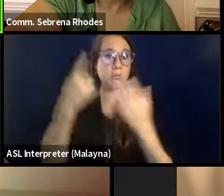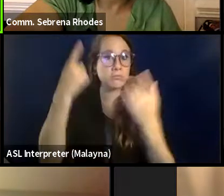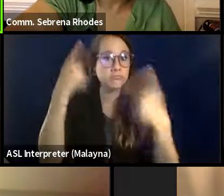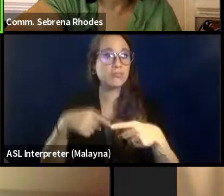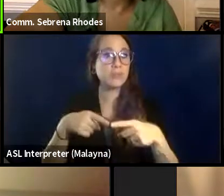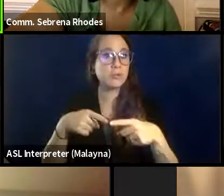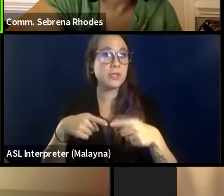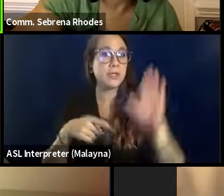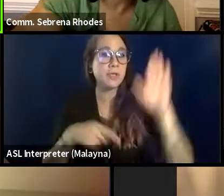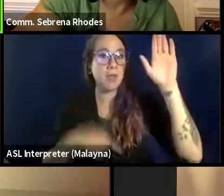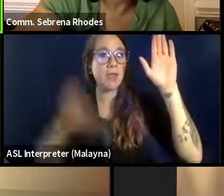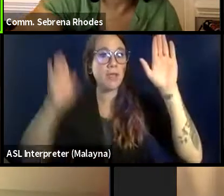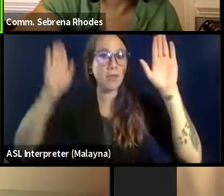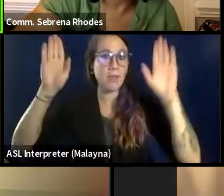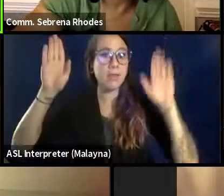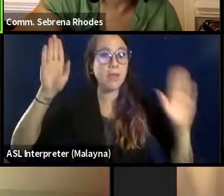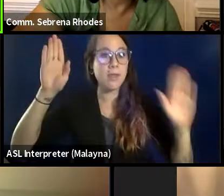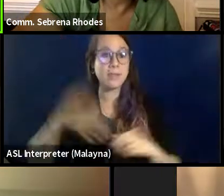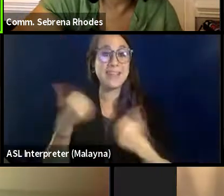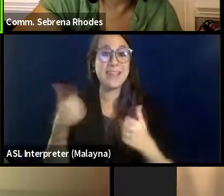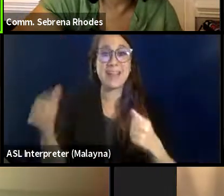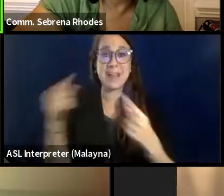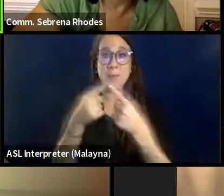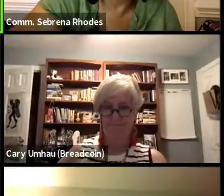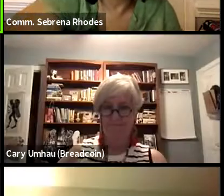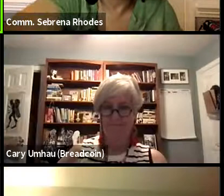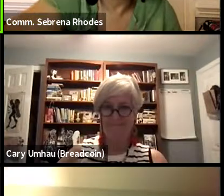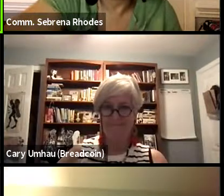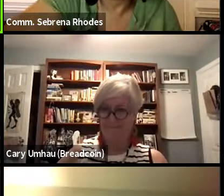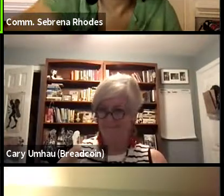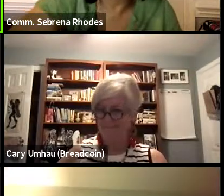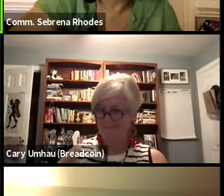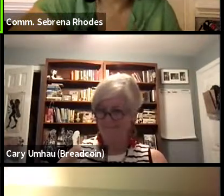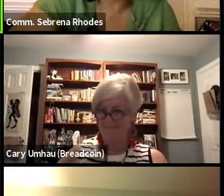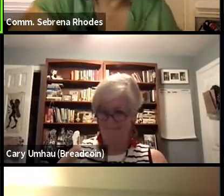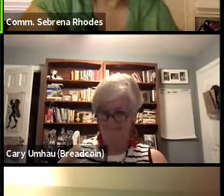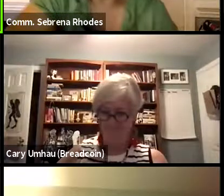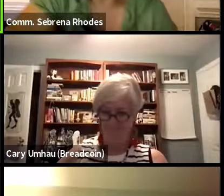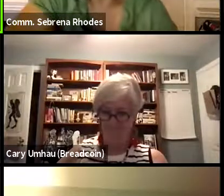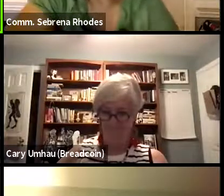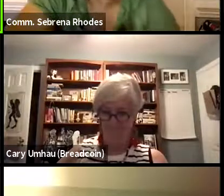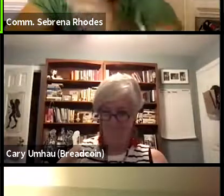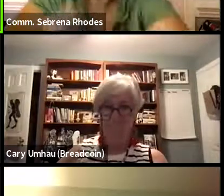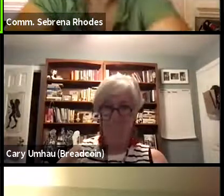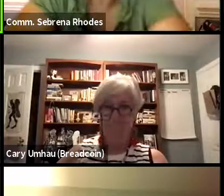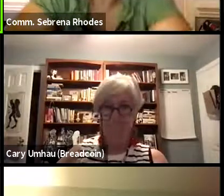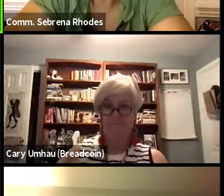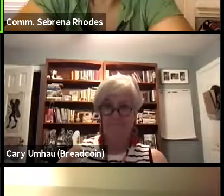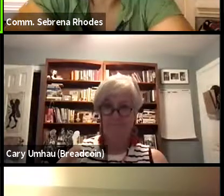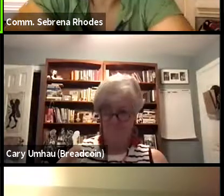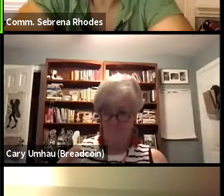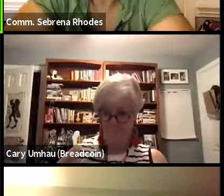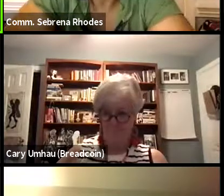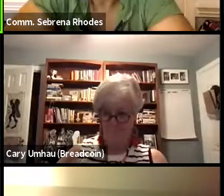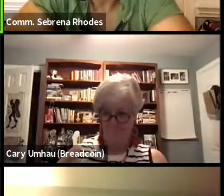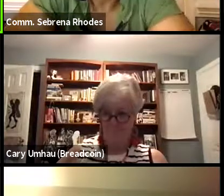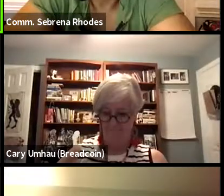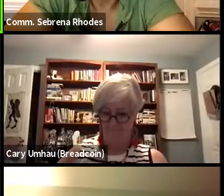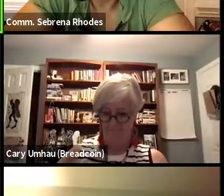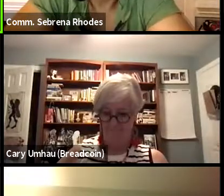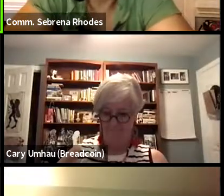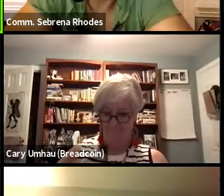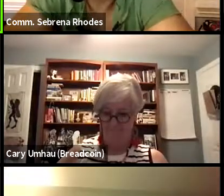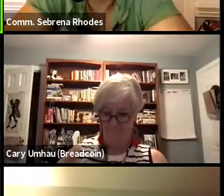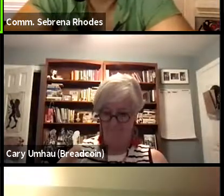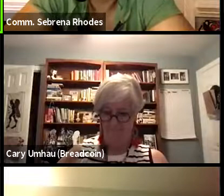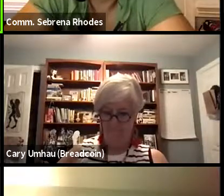Aye. Any opposed? Any abstentions? Okay, the ayes have it. Thank you so